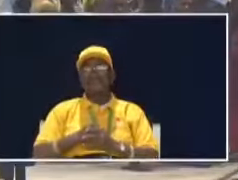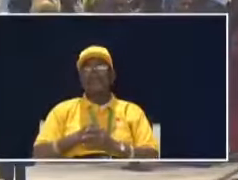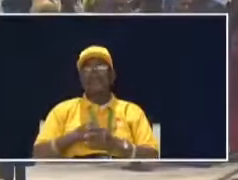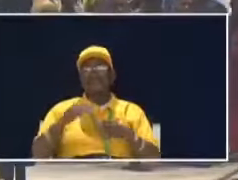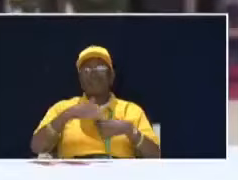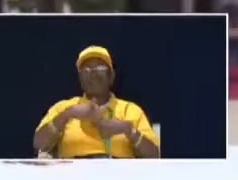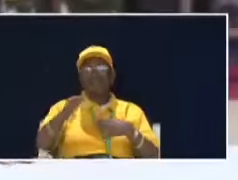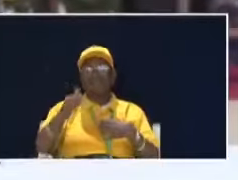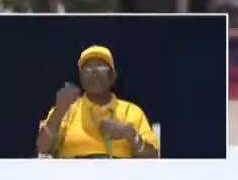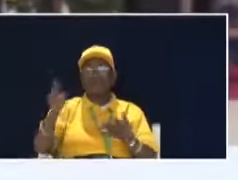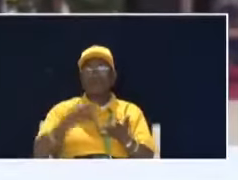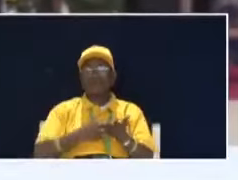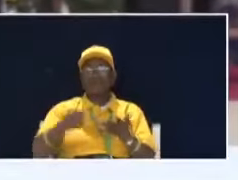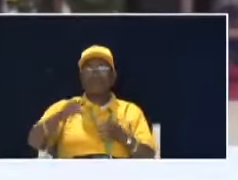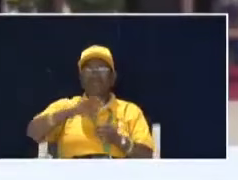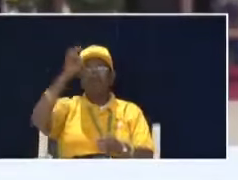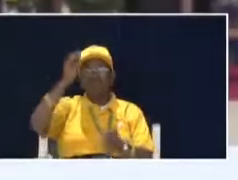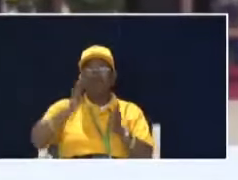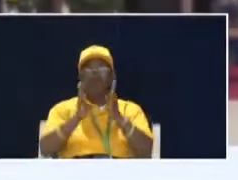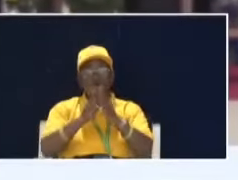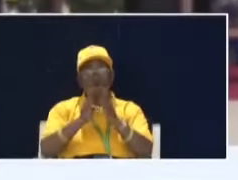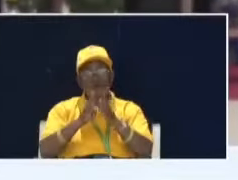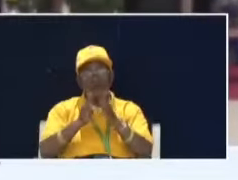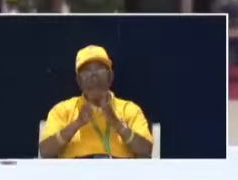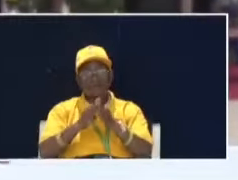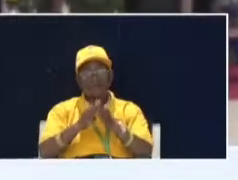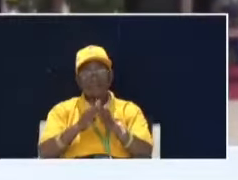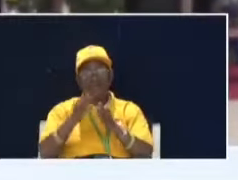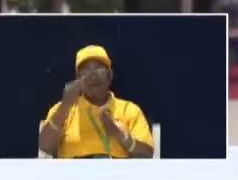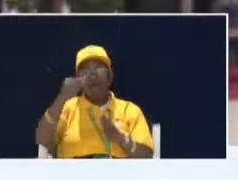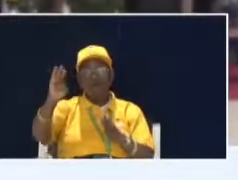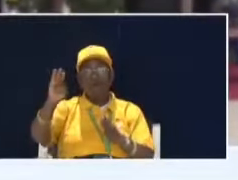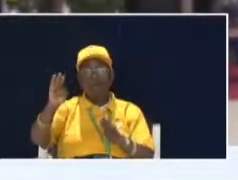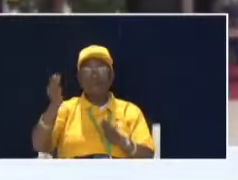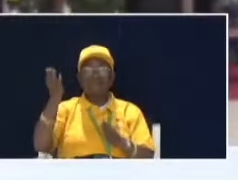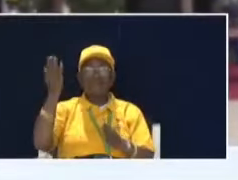After the Holy Ghost Congress of last year,